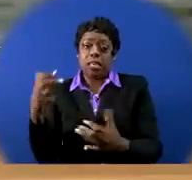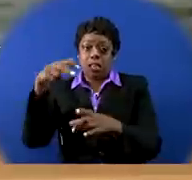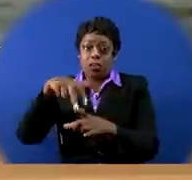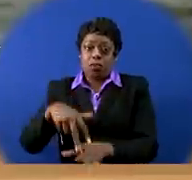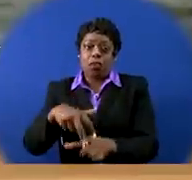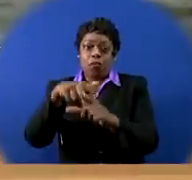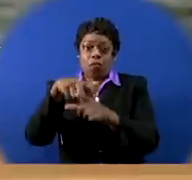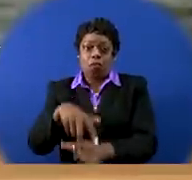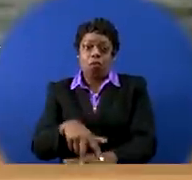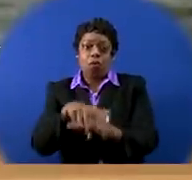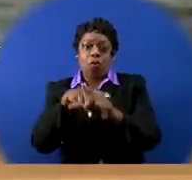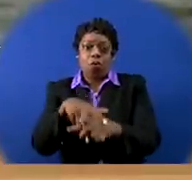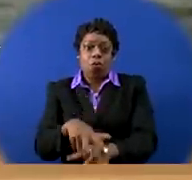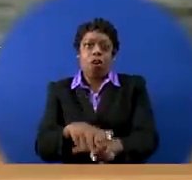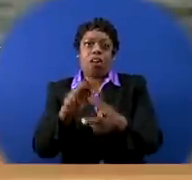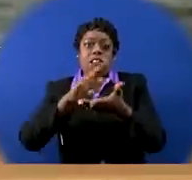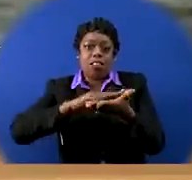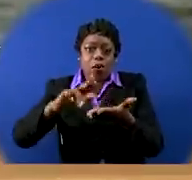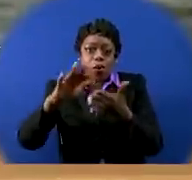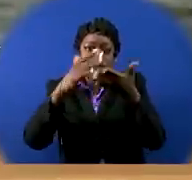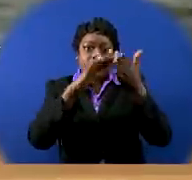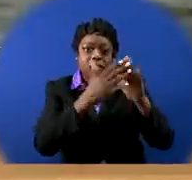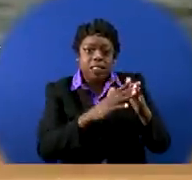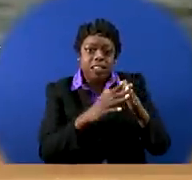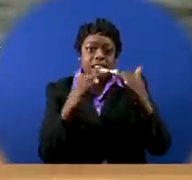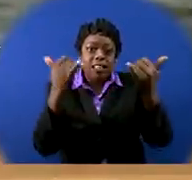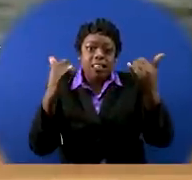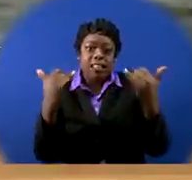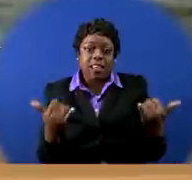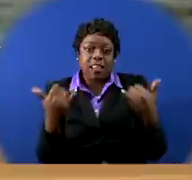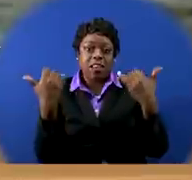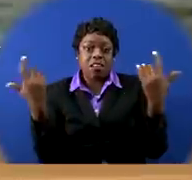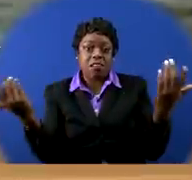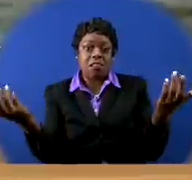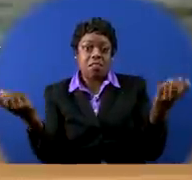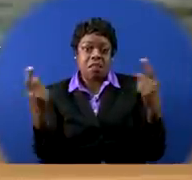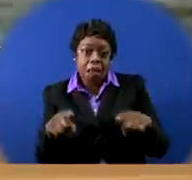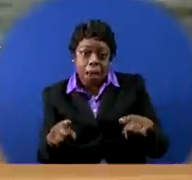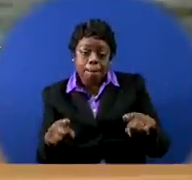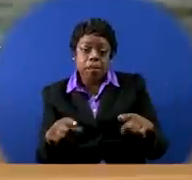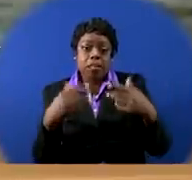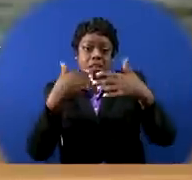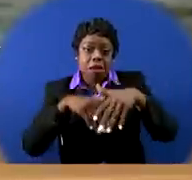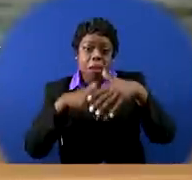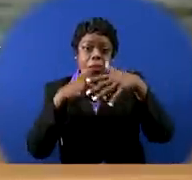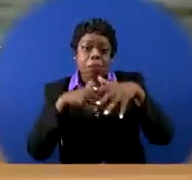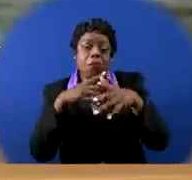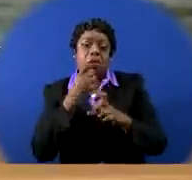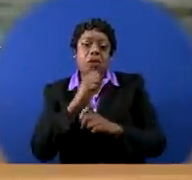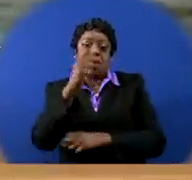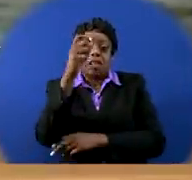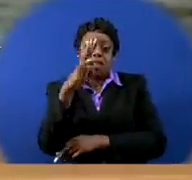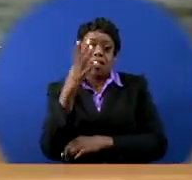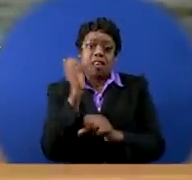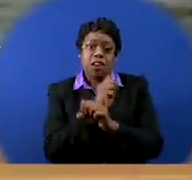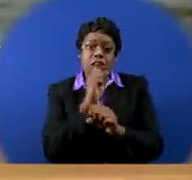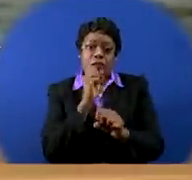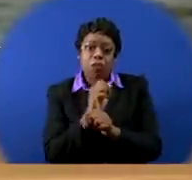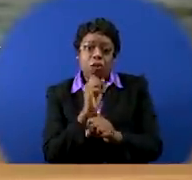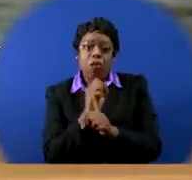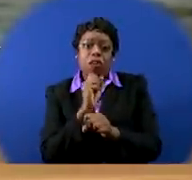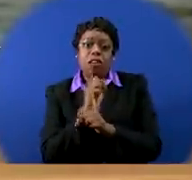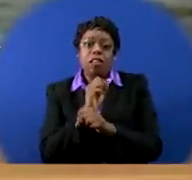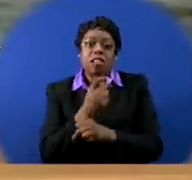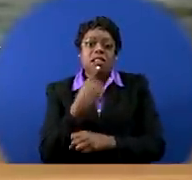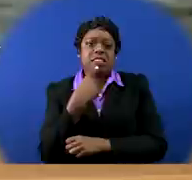into the holy city, here comes now the parade that God has worked out. And while he's riding in, verse